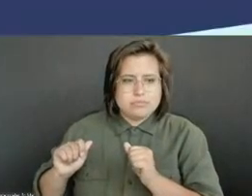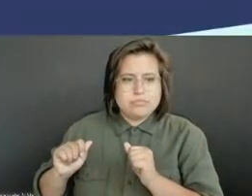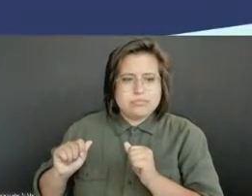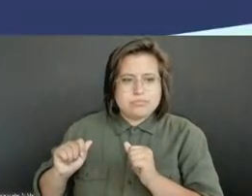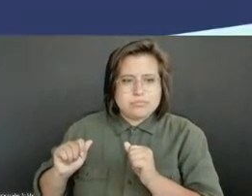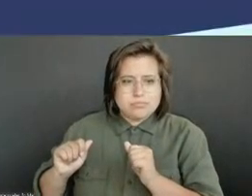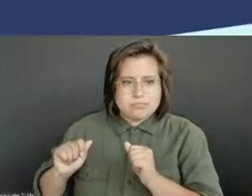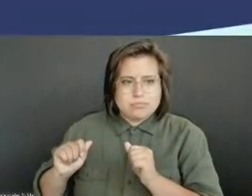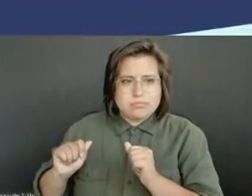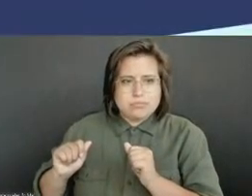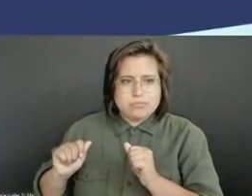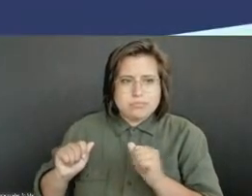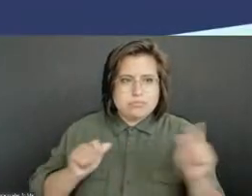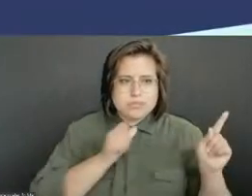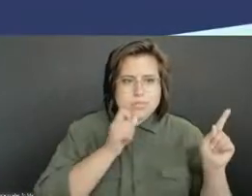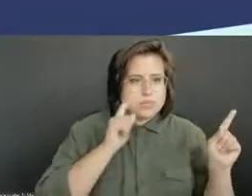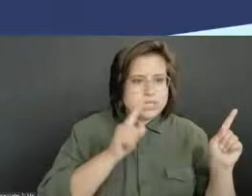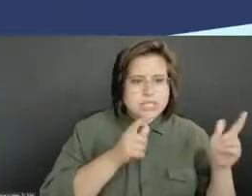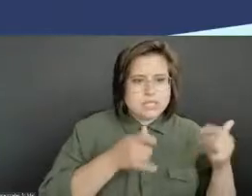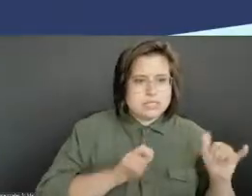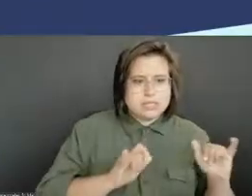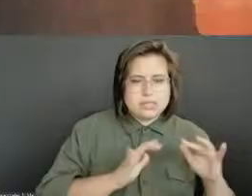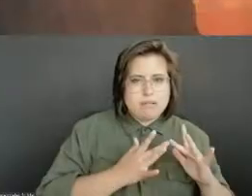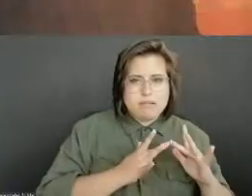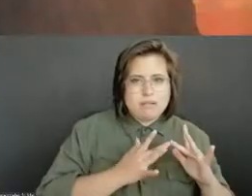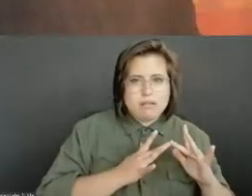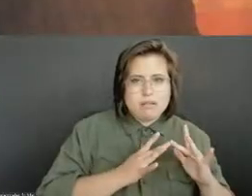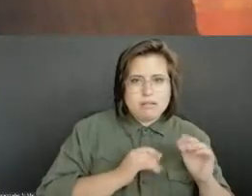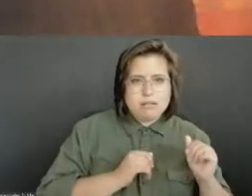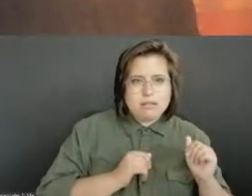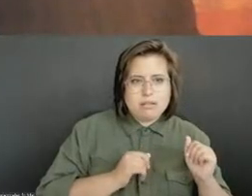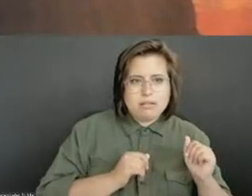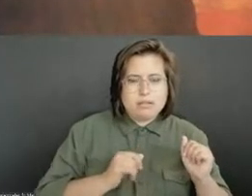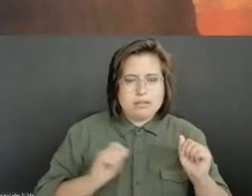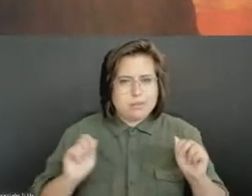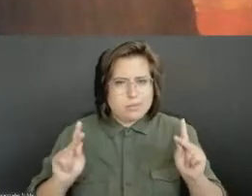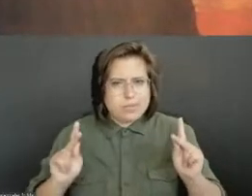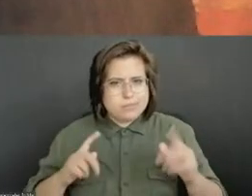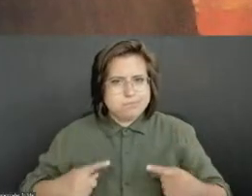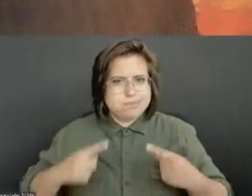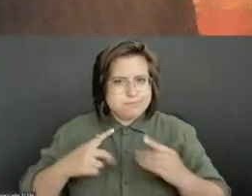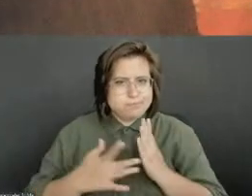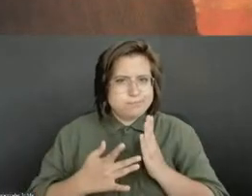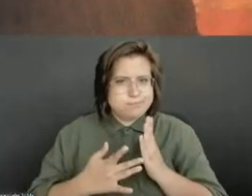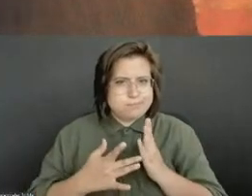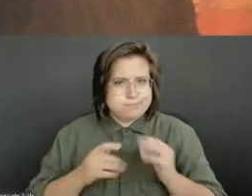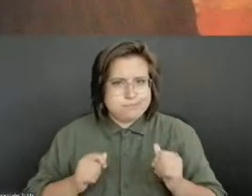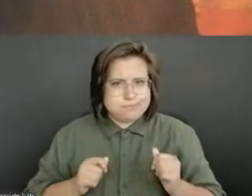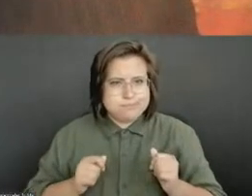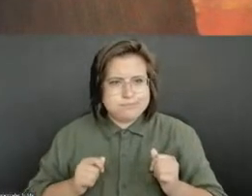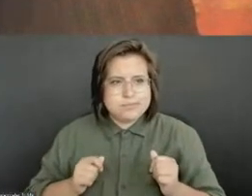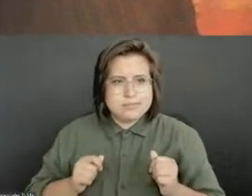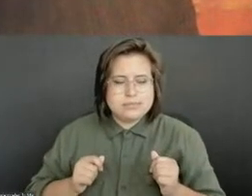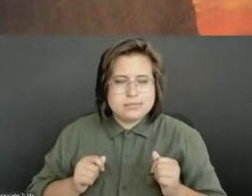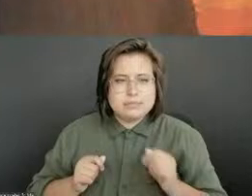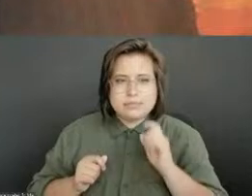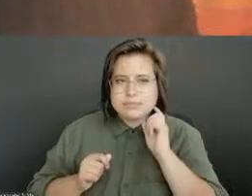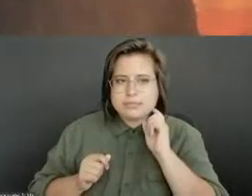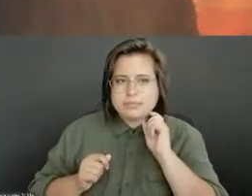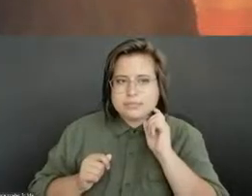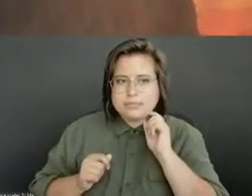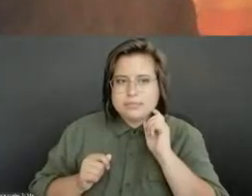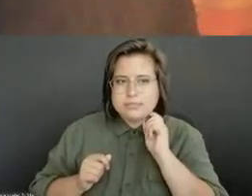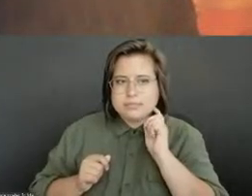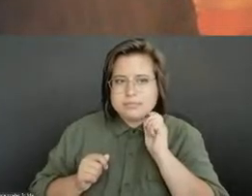don't think he's still online. We have to get really serious about okay. This. We have to. I hope you share my